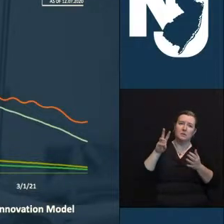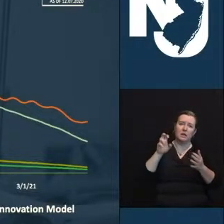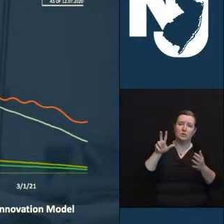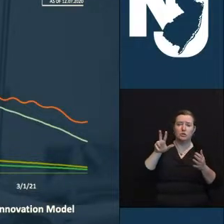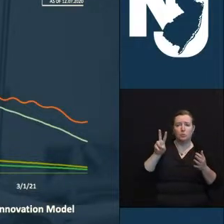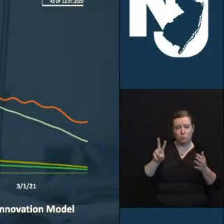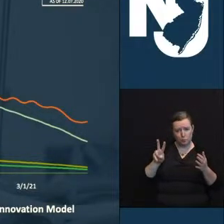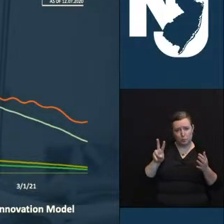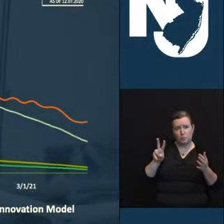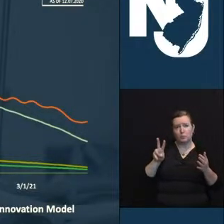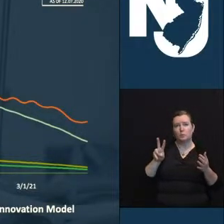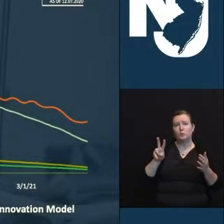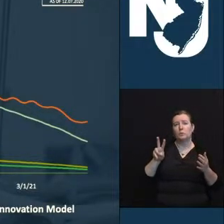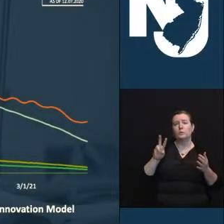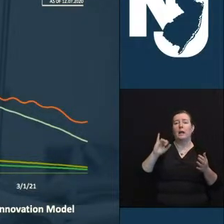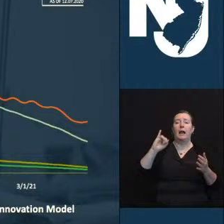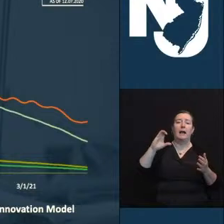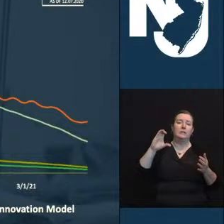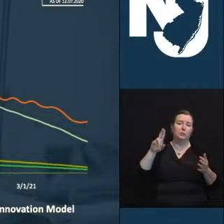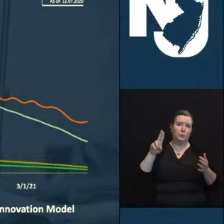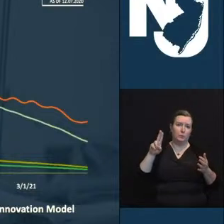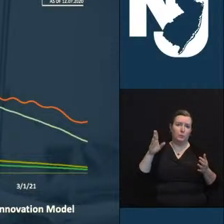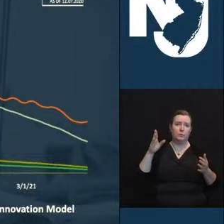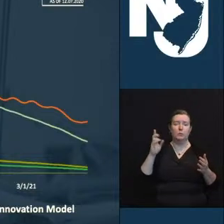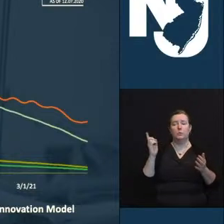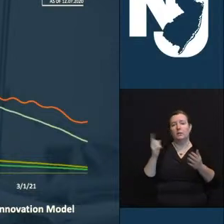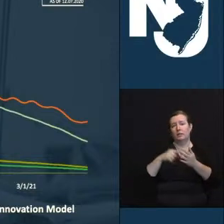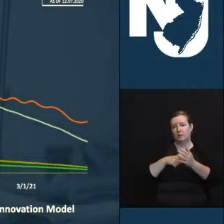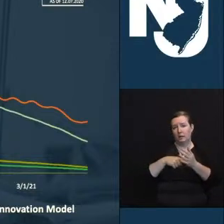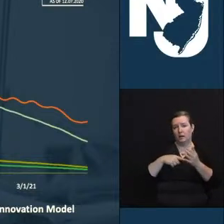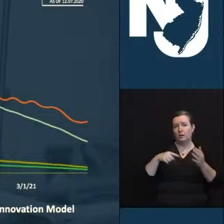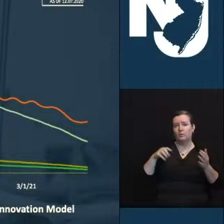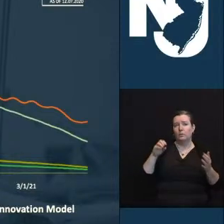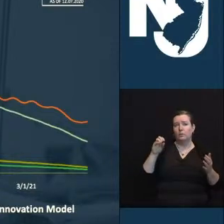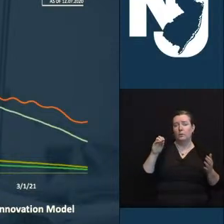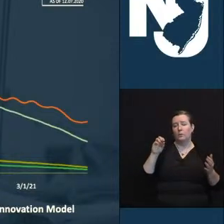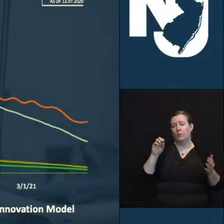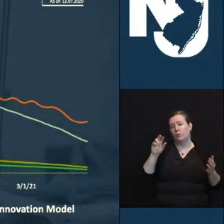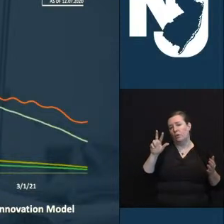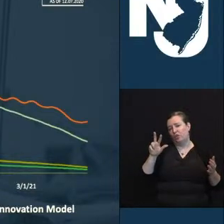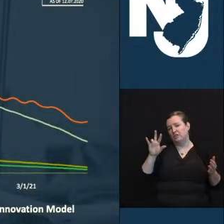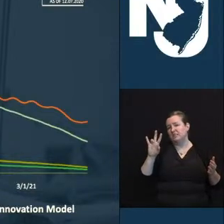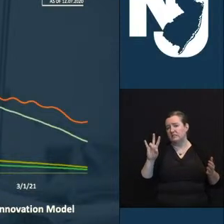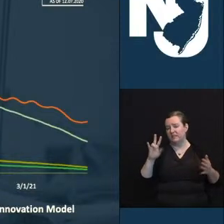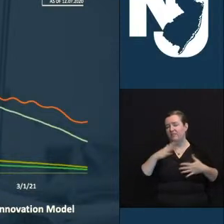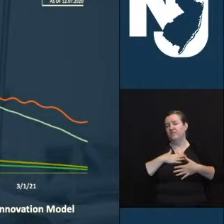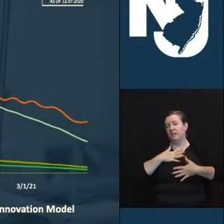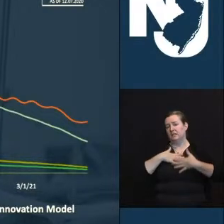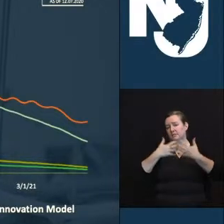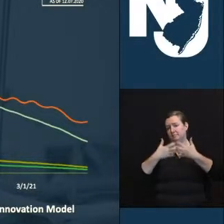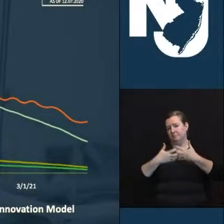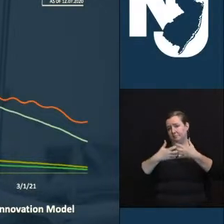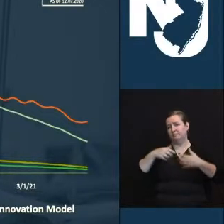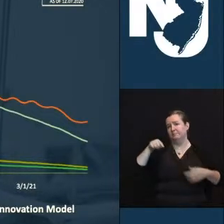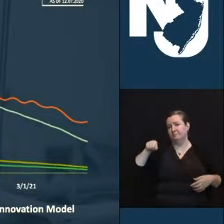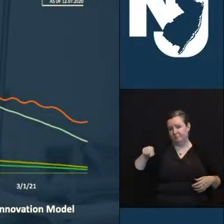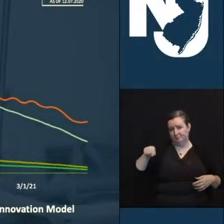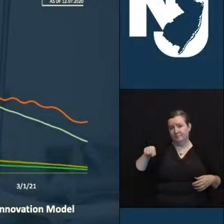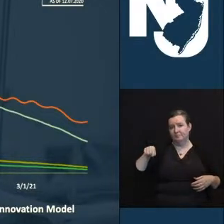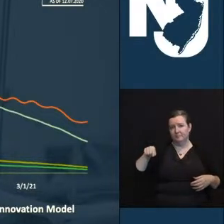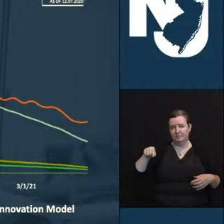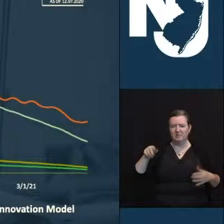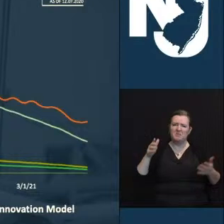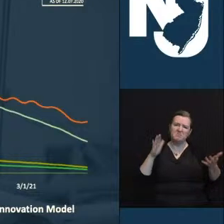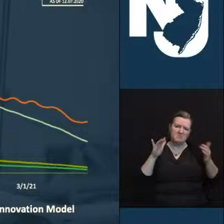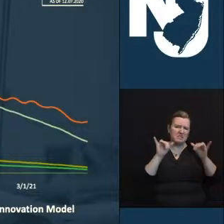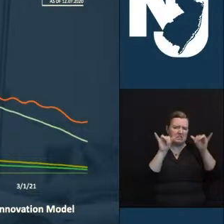1,632 ICU patients and 1,037 ventilators. Again, Judy, strikingly similar numbers, even though they're coming in a couple of